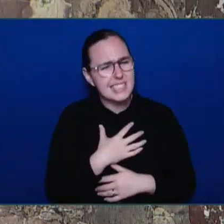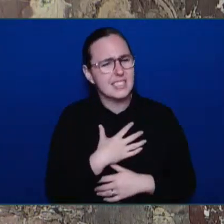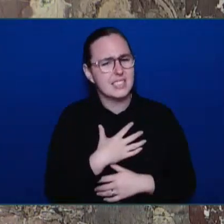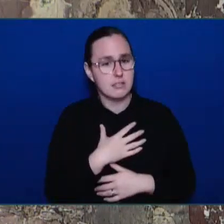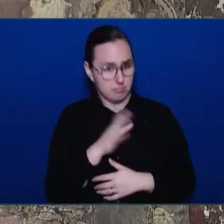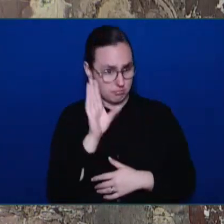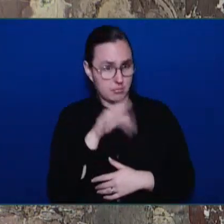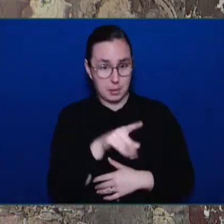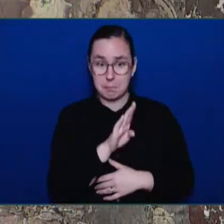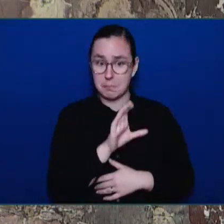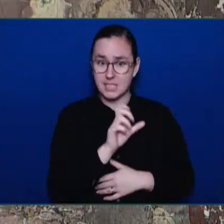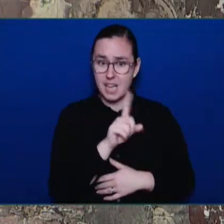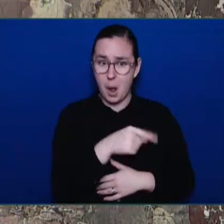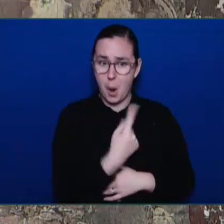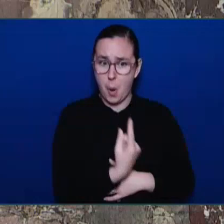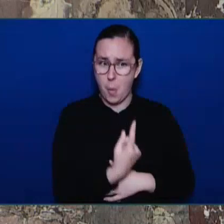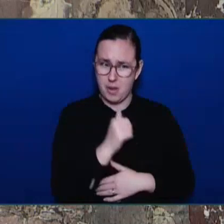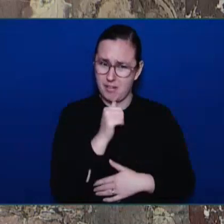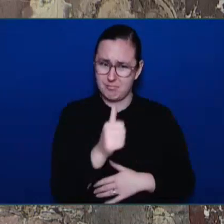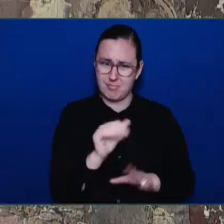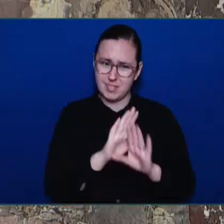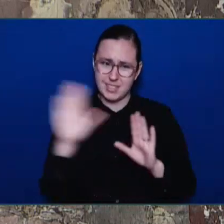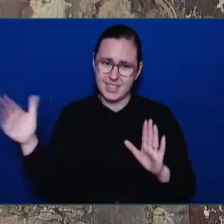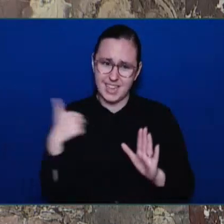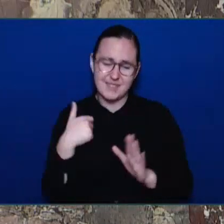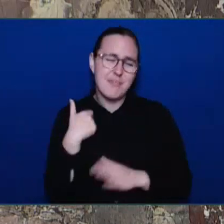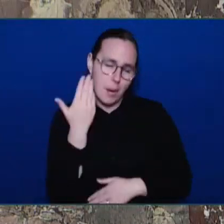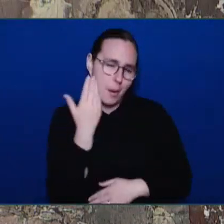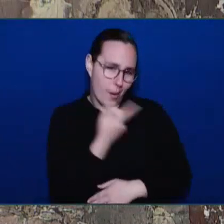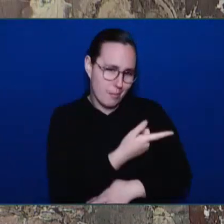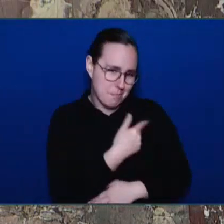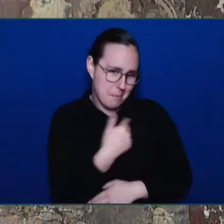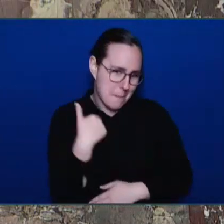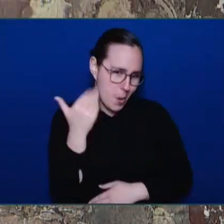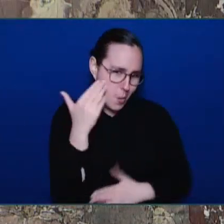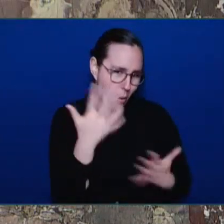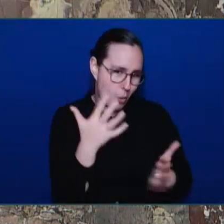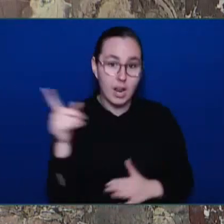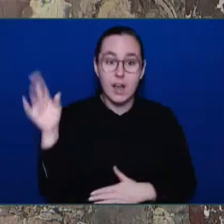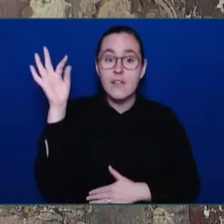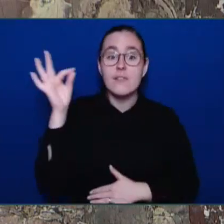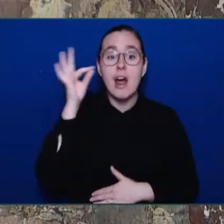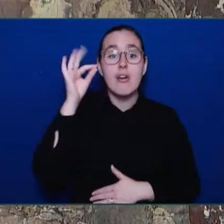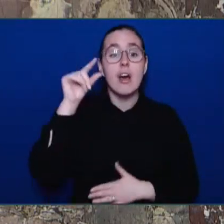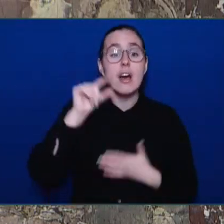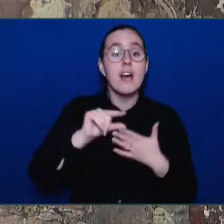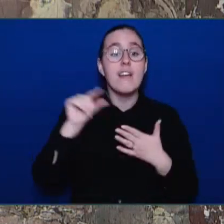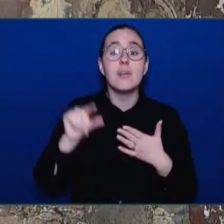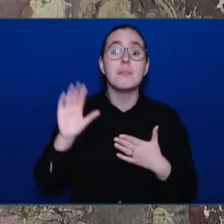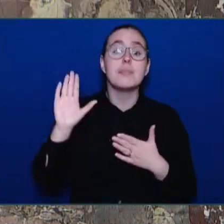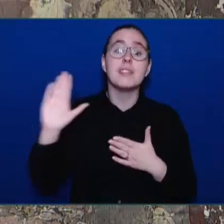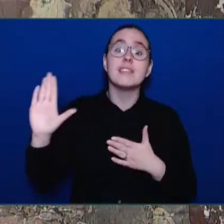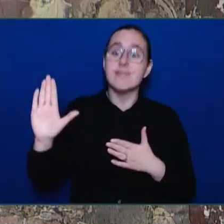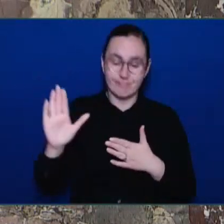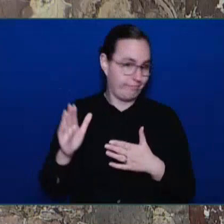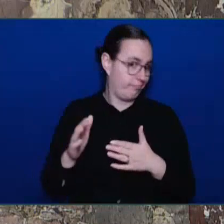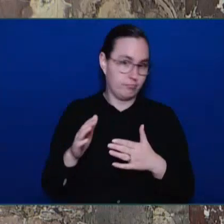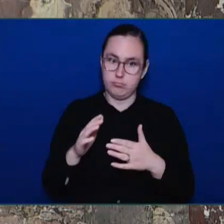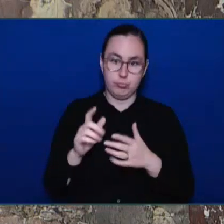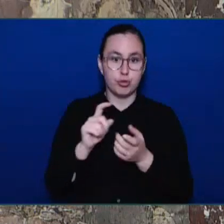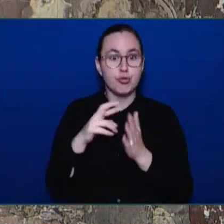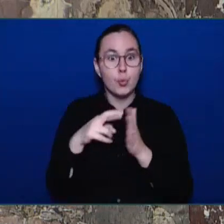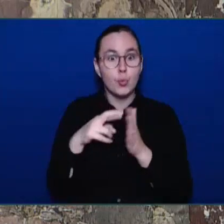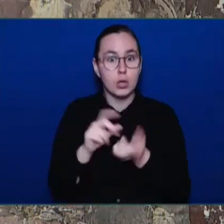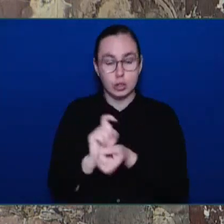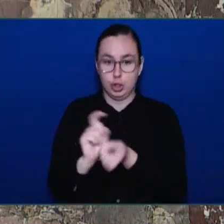this, the federal government changed the bail rules. There were major Supreme Court of Canada decisions about them that made it harder to